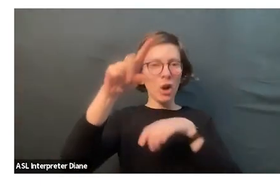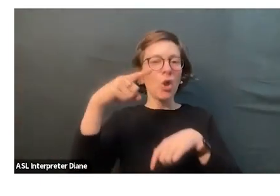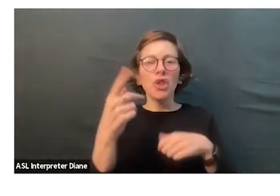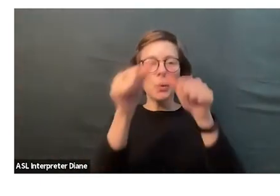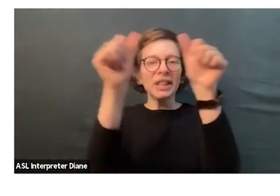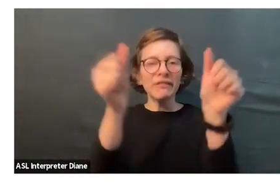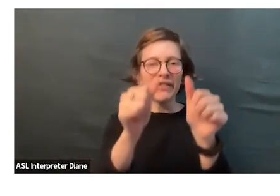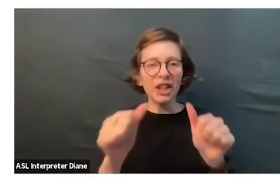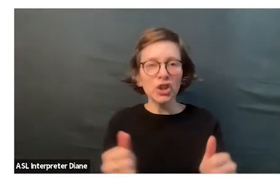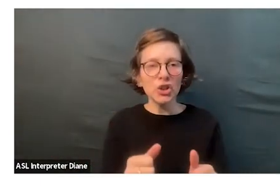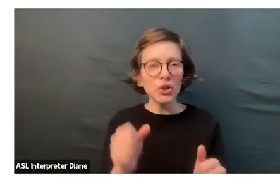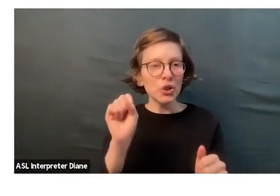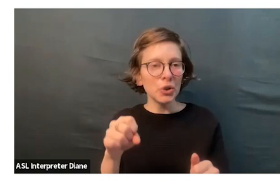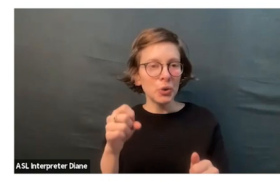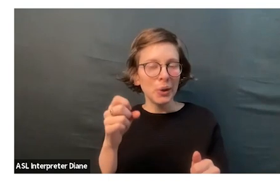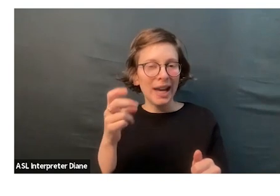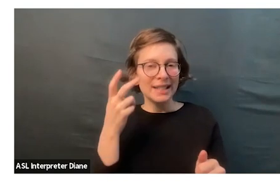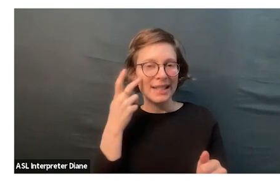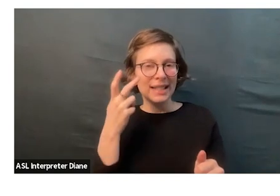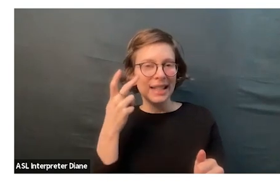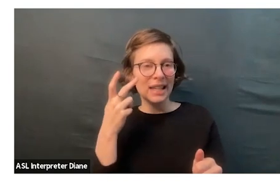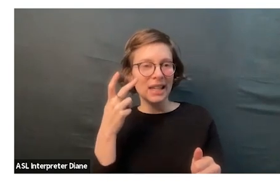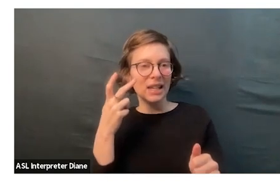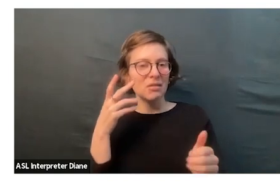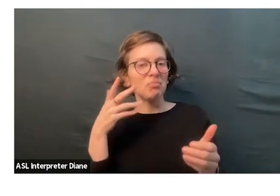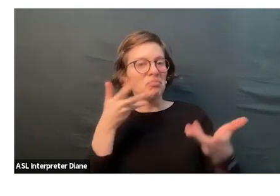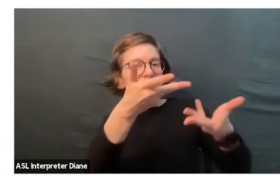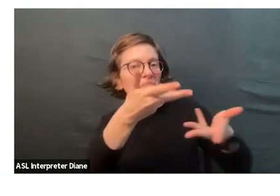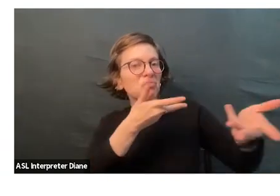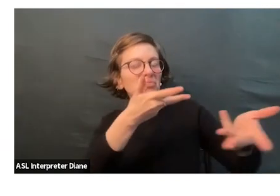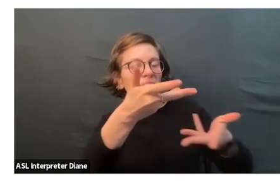collecting information on the Egyptian terrain.